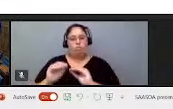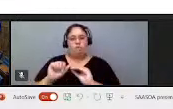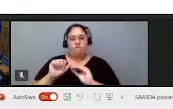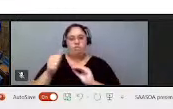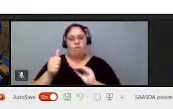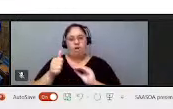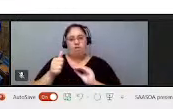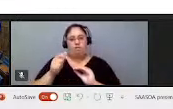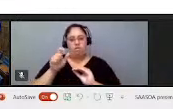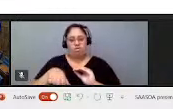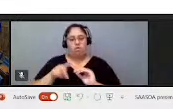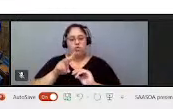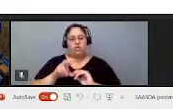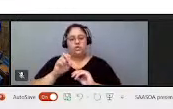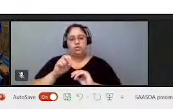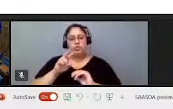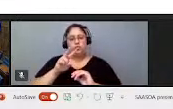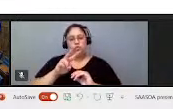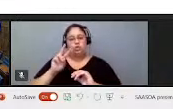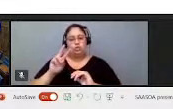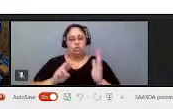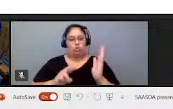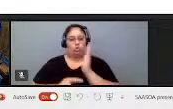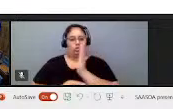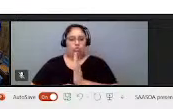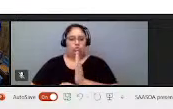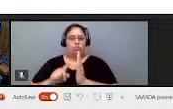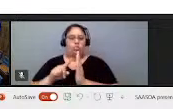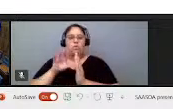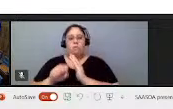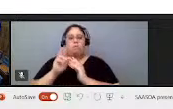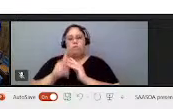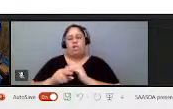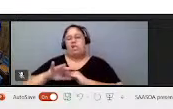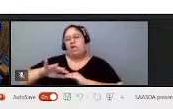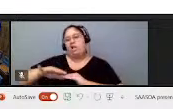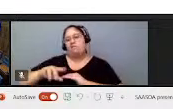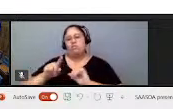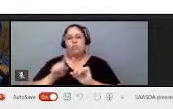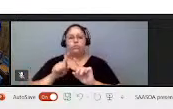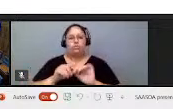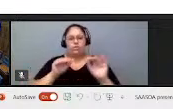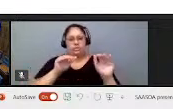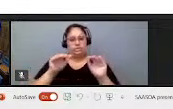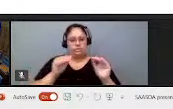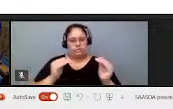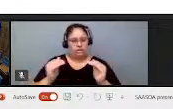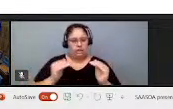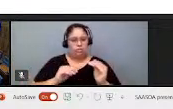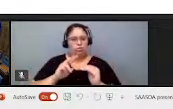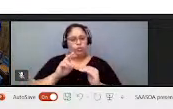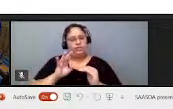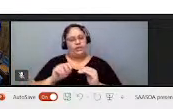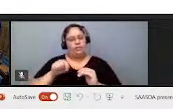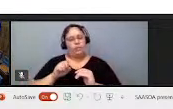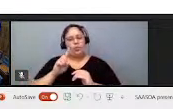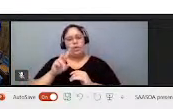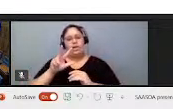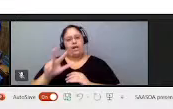further to 2022 um you actually get an average also very similar of about